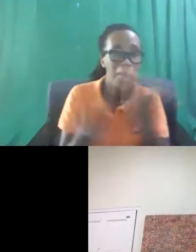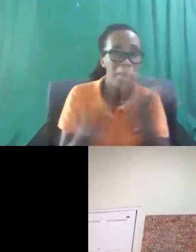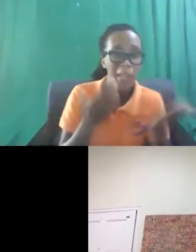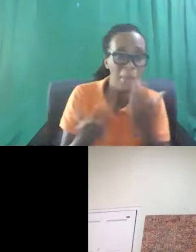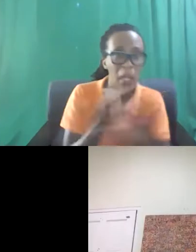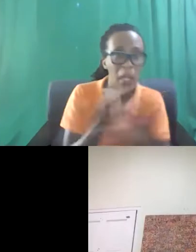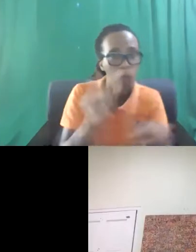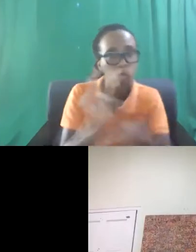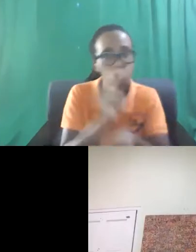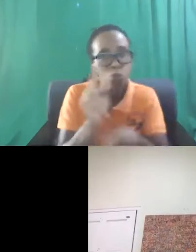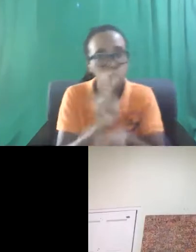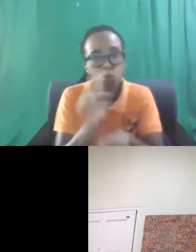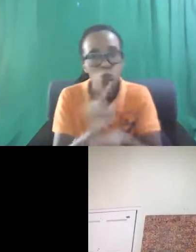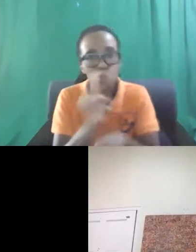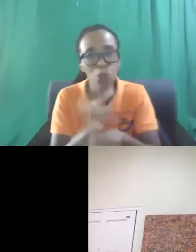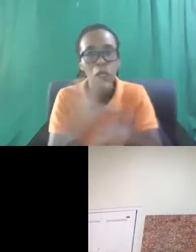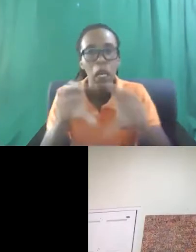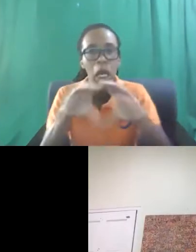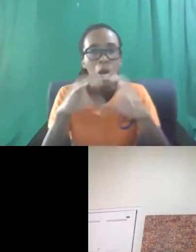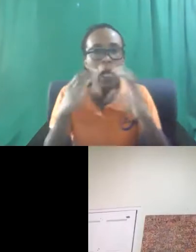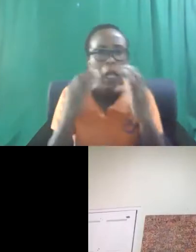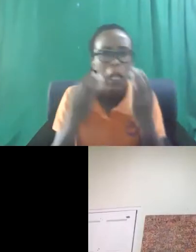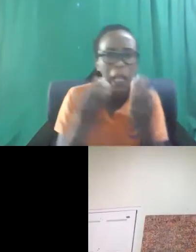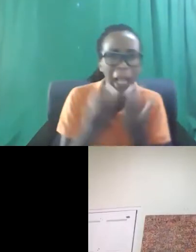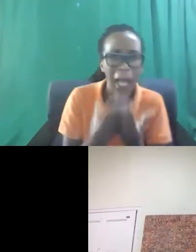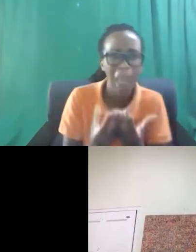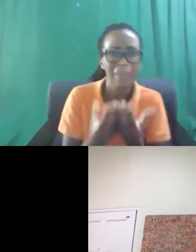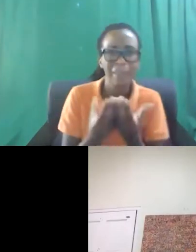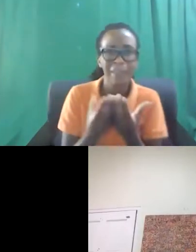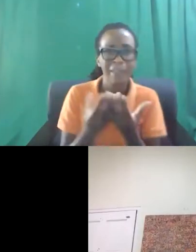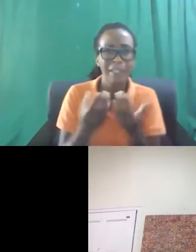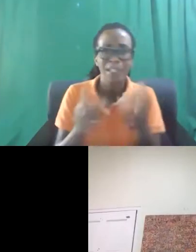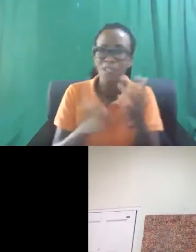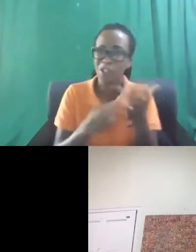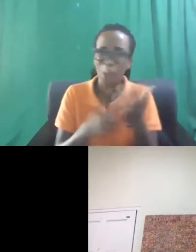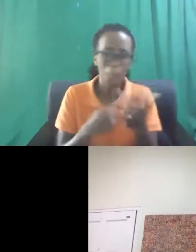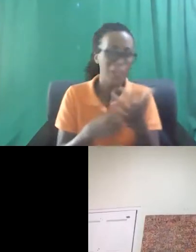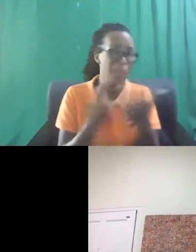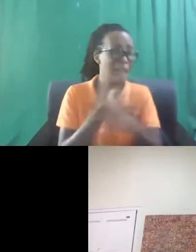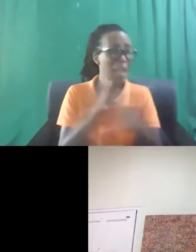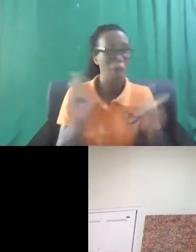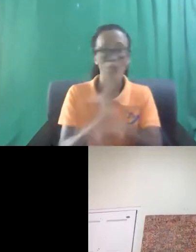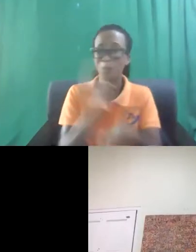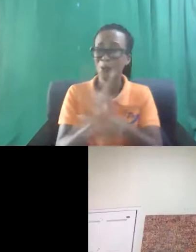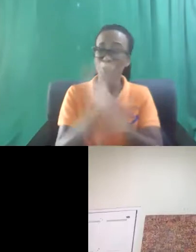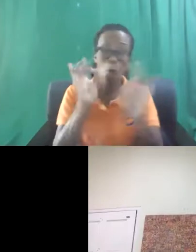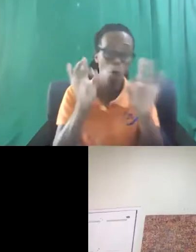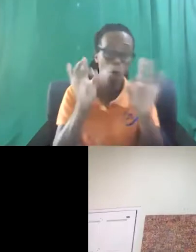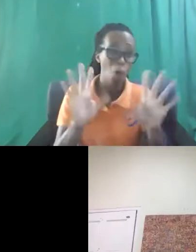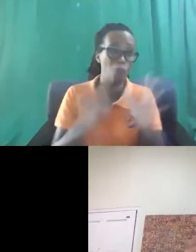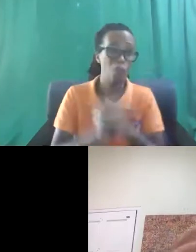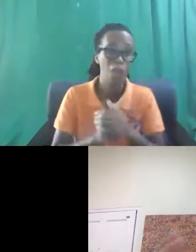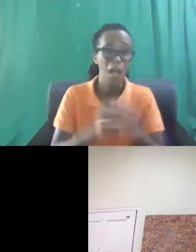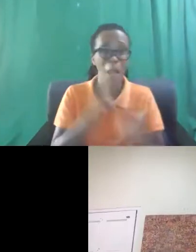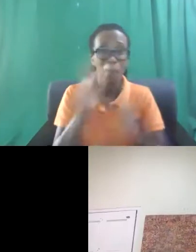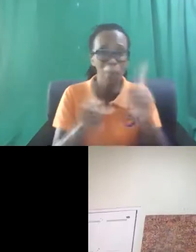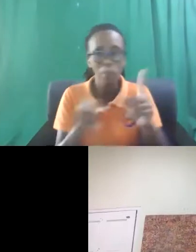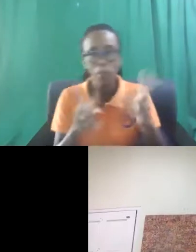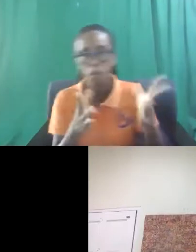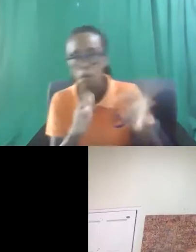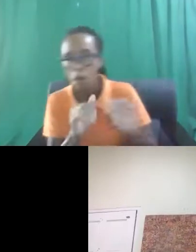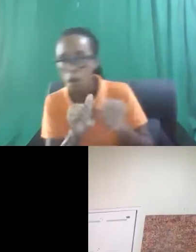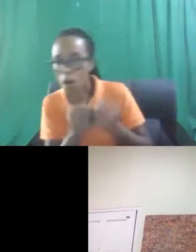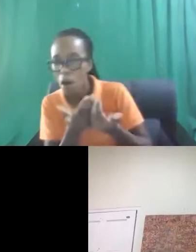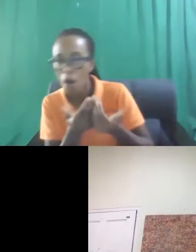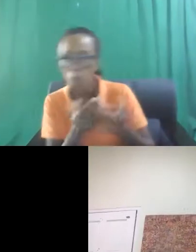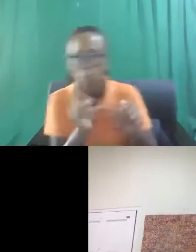is used in the classroom, sometimes successfully, sometimes disastrously, very unsuccessfully. You see how people navigate the use of Creole